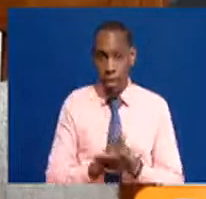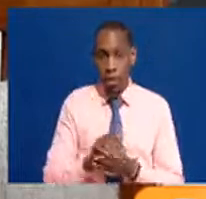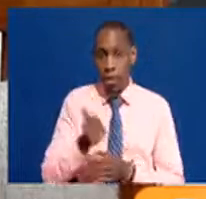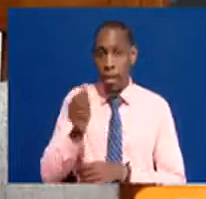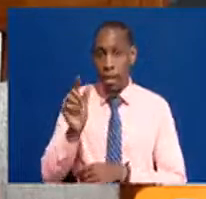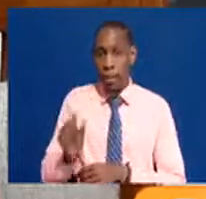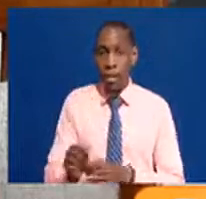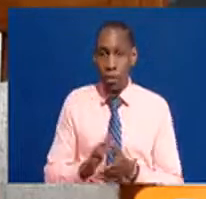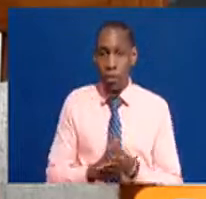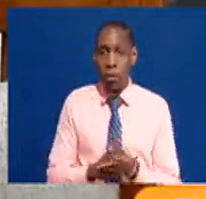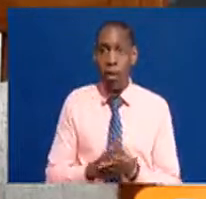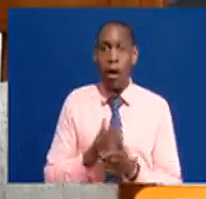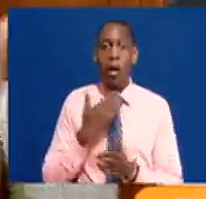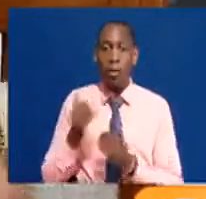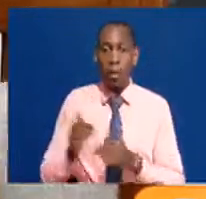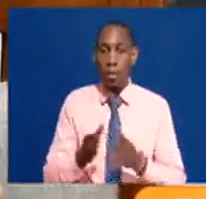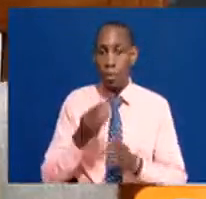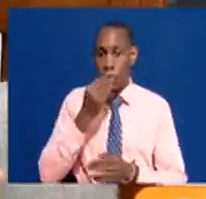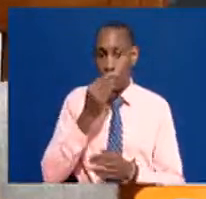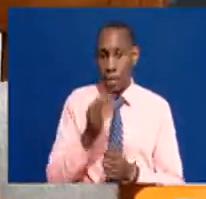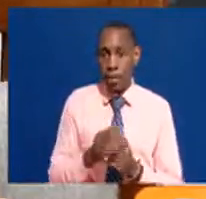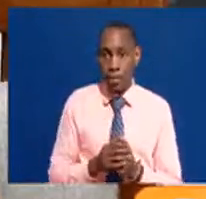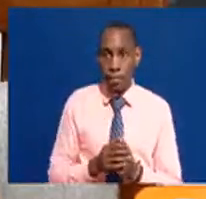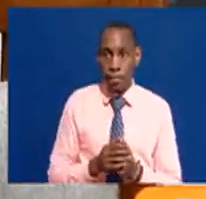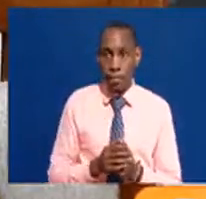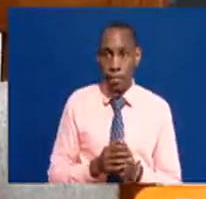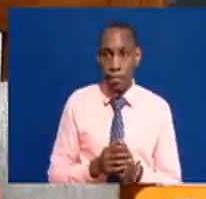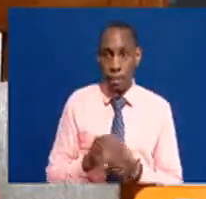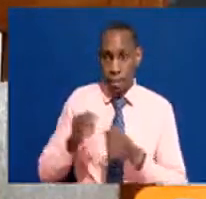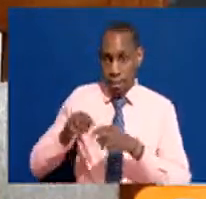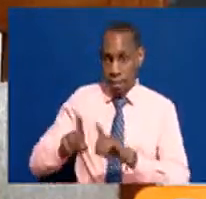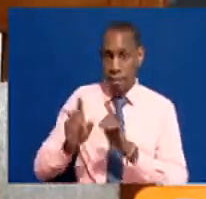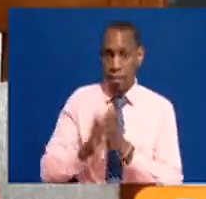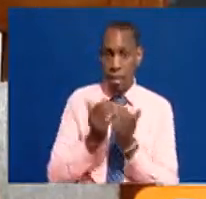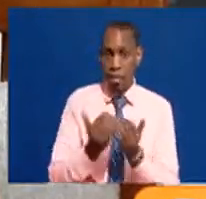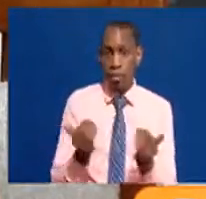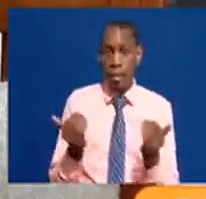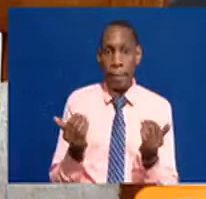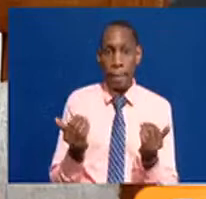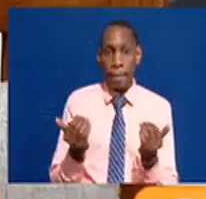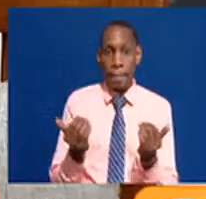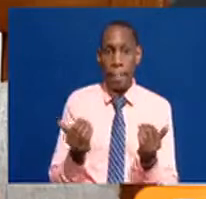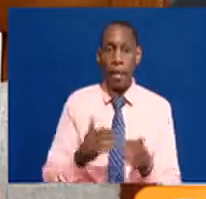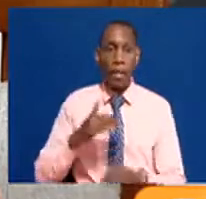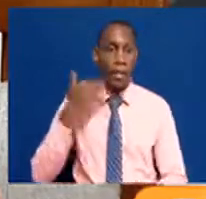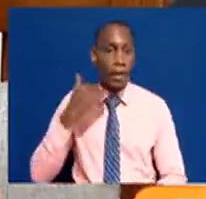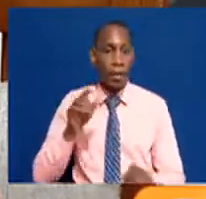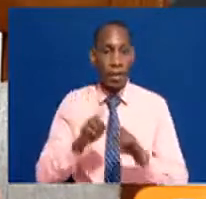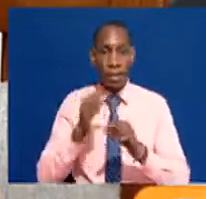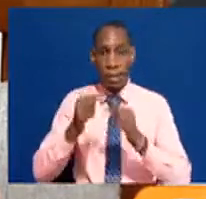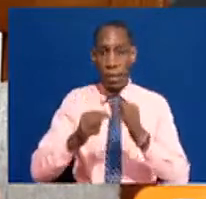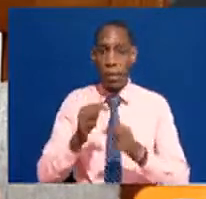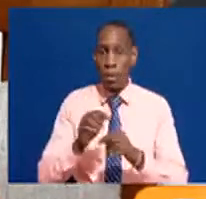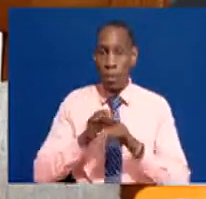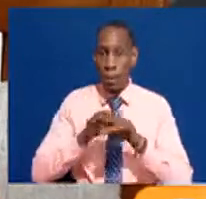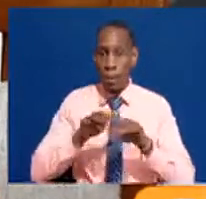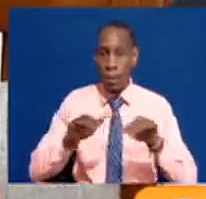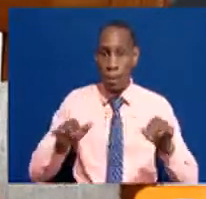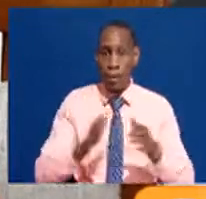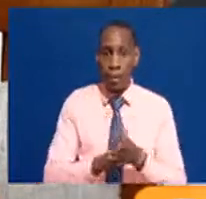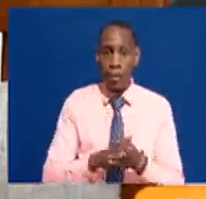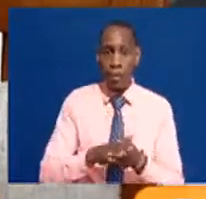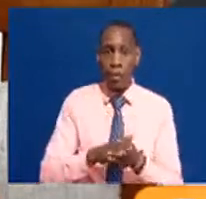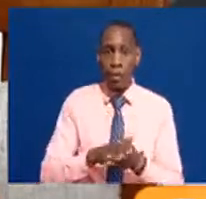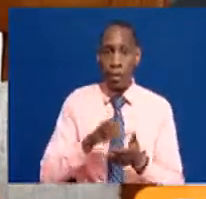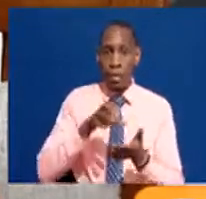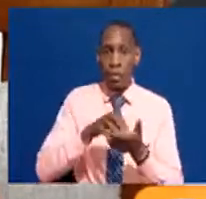out there is looking for a way to feed himself or his children. So the crime is also on the increase. So it's a vicious cycle